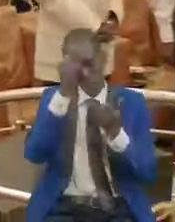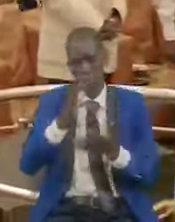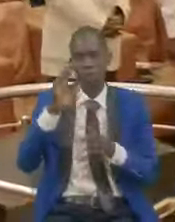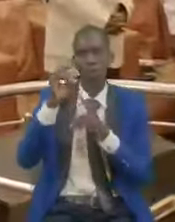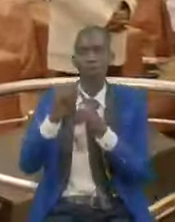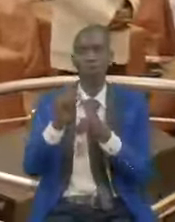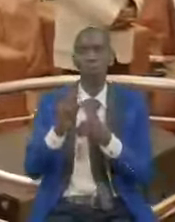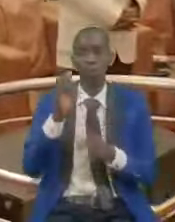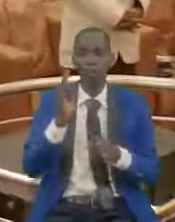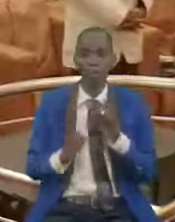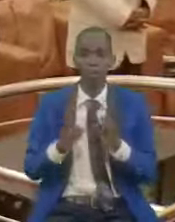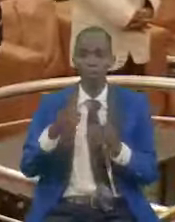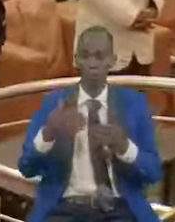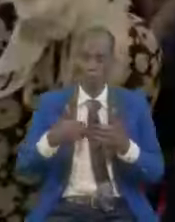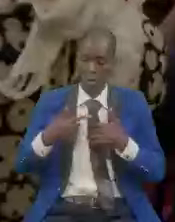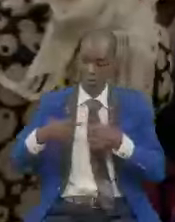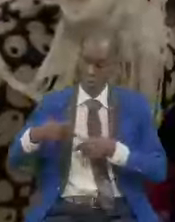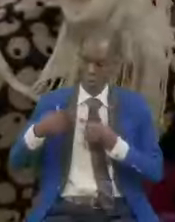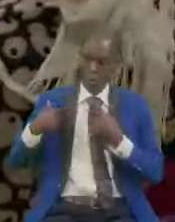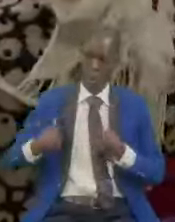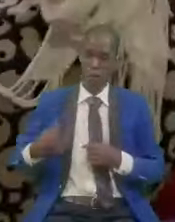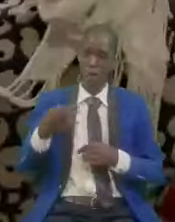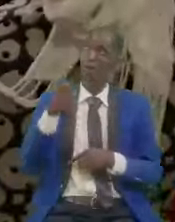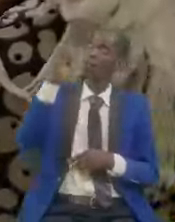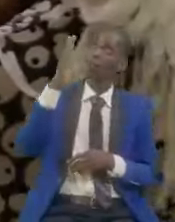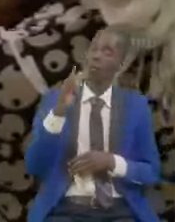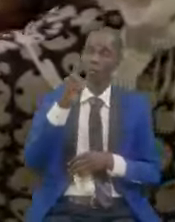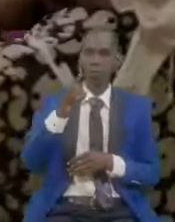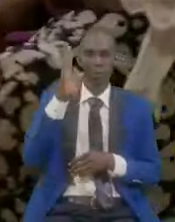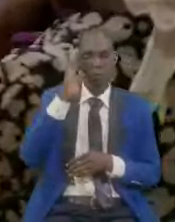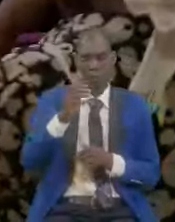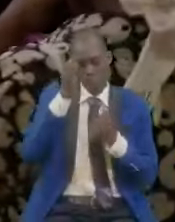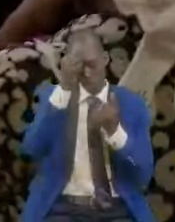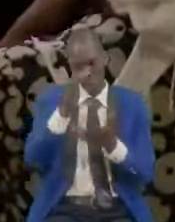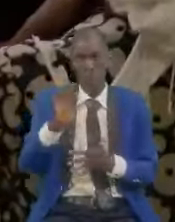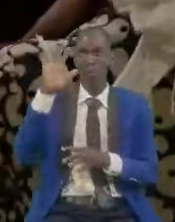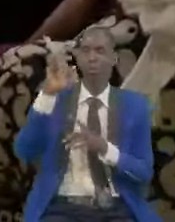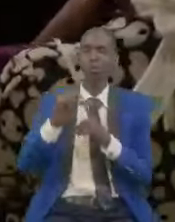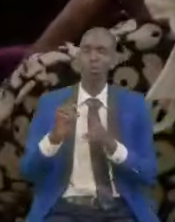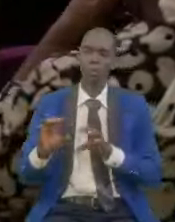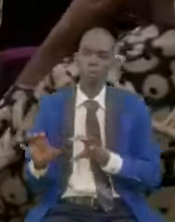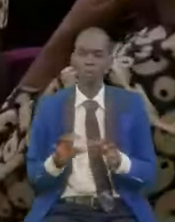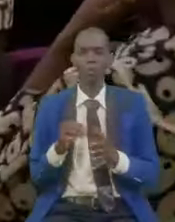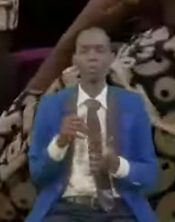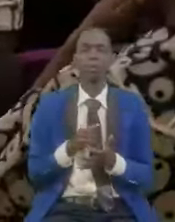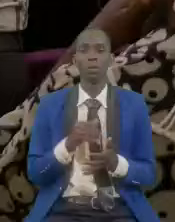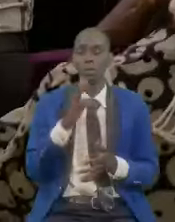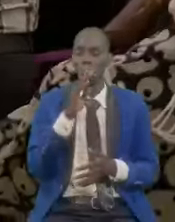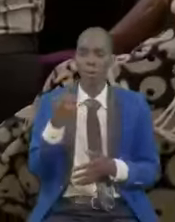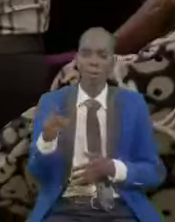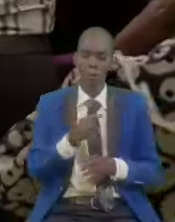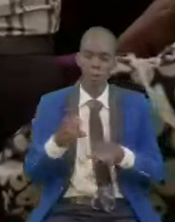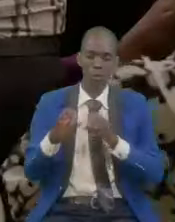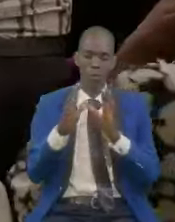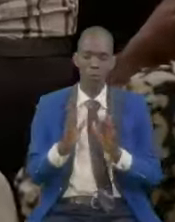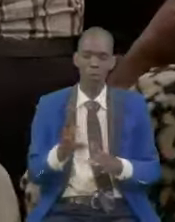If you have a heart for God, you will do it. Do it. Ye doers of the